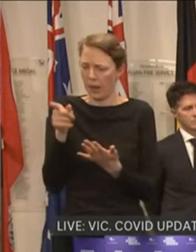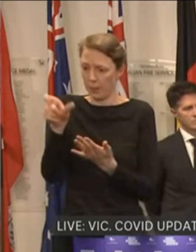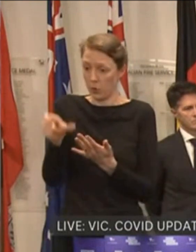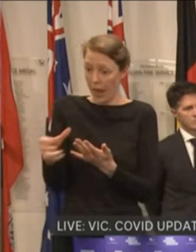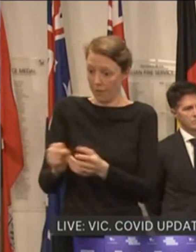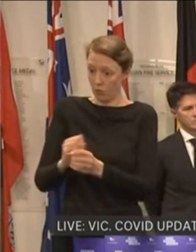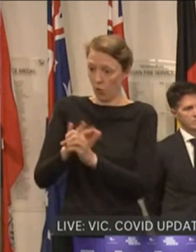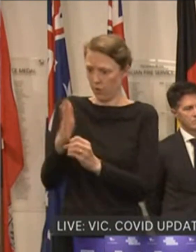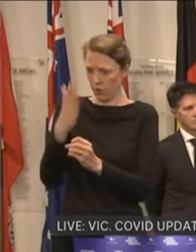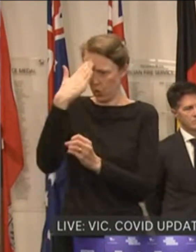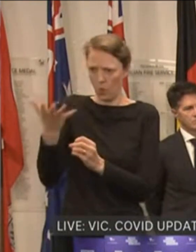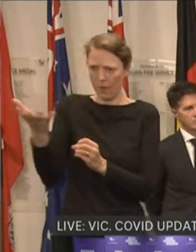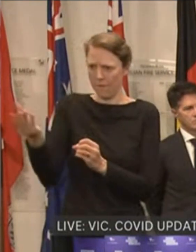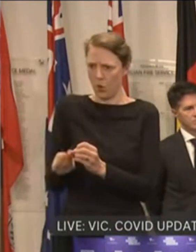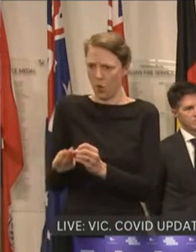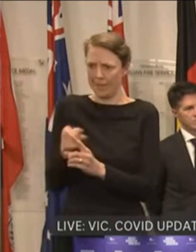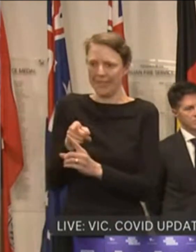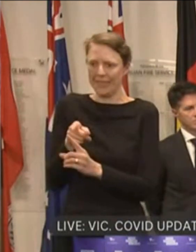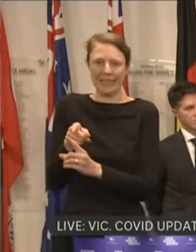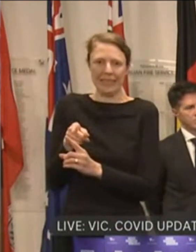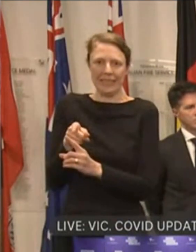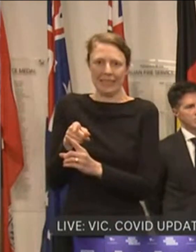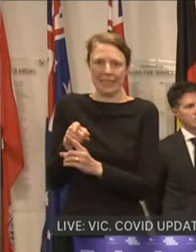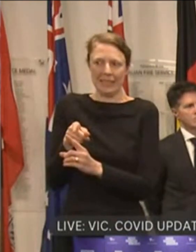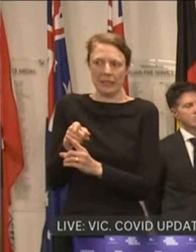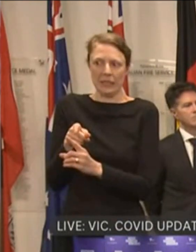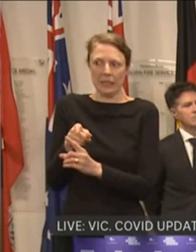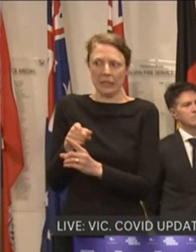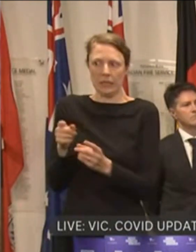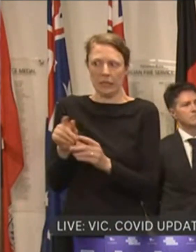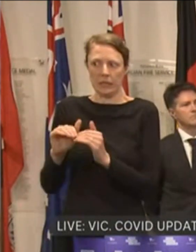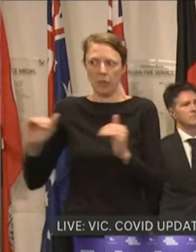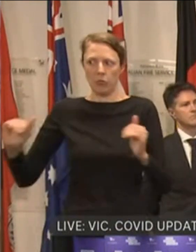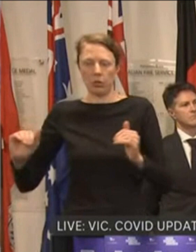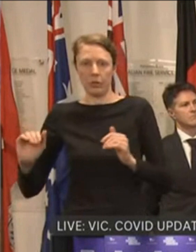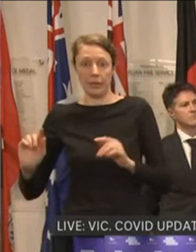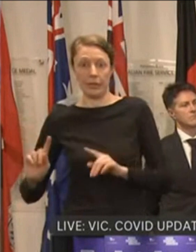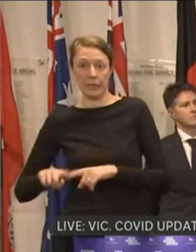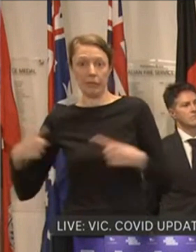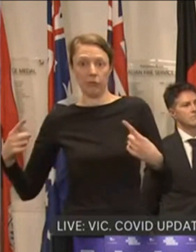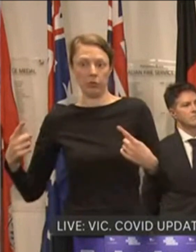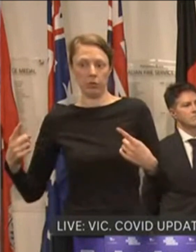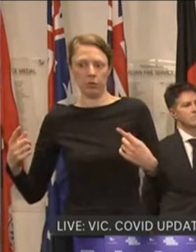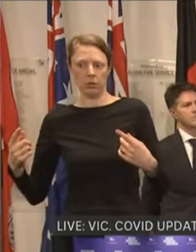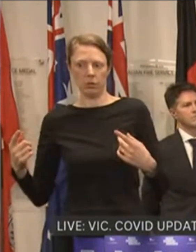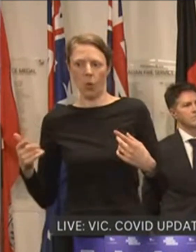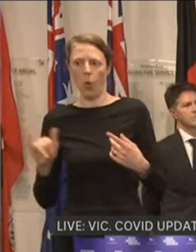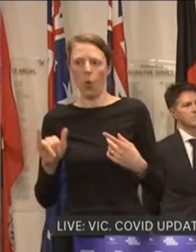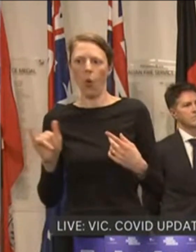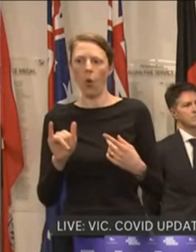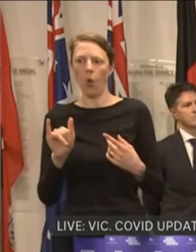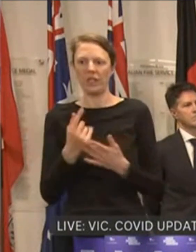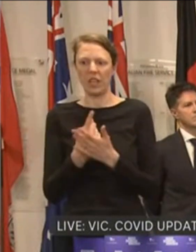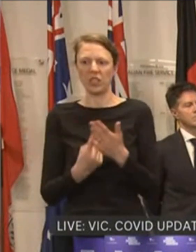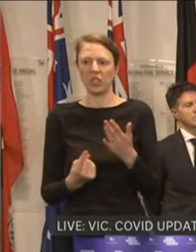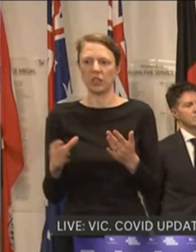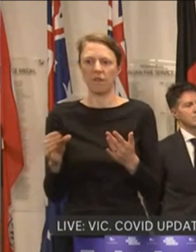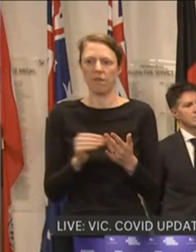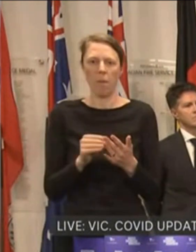that what we've done is we've just missed an intermediary. Now, obviously, that means that there's a risk that there'll be other